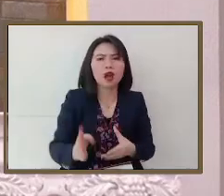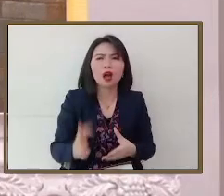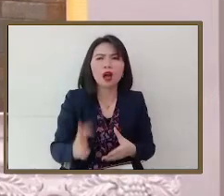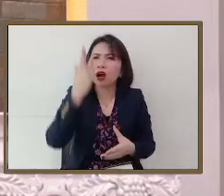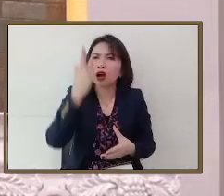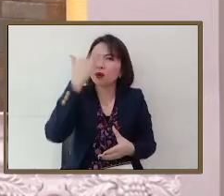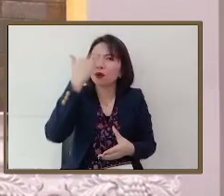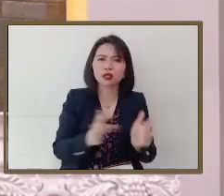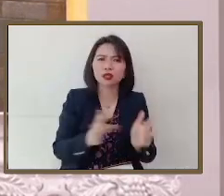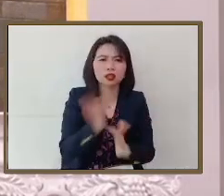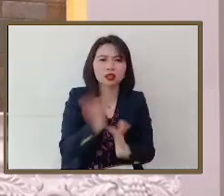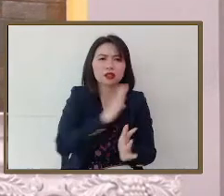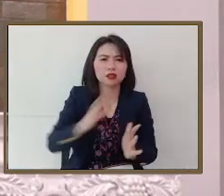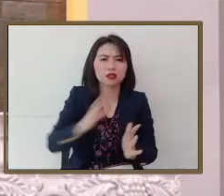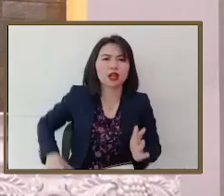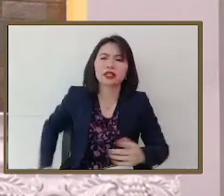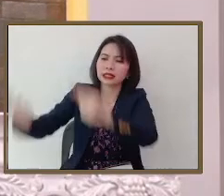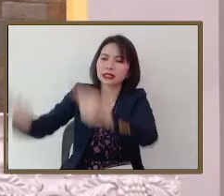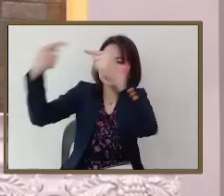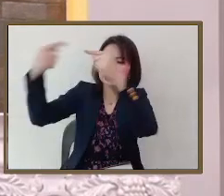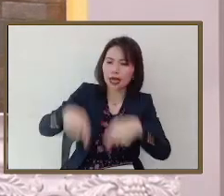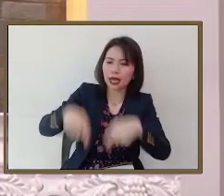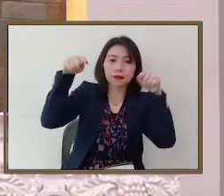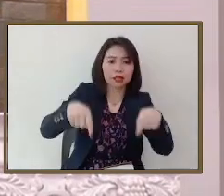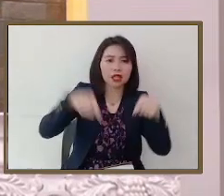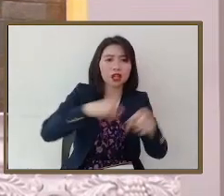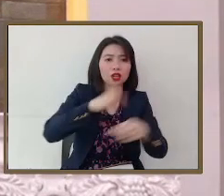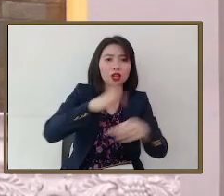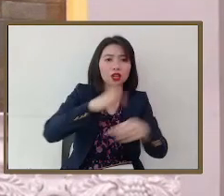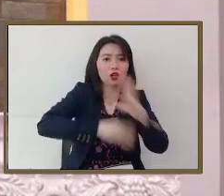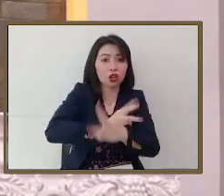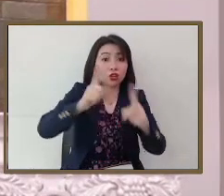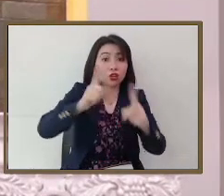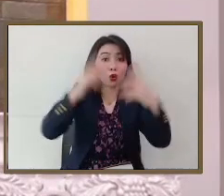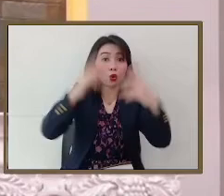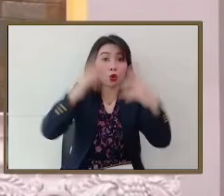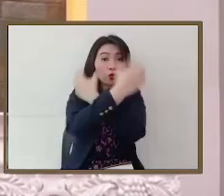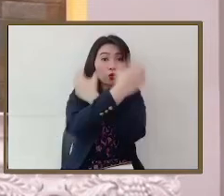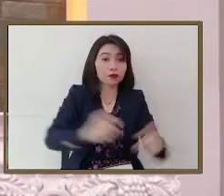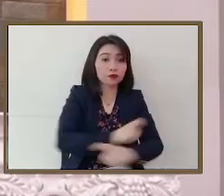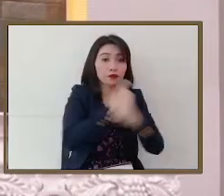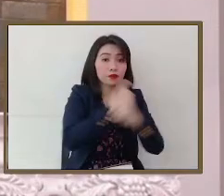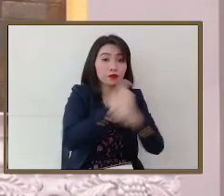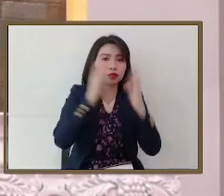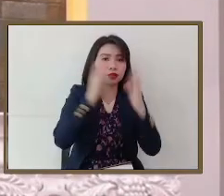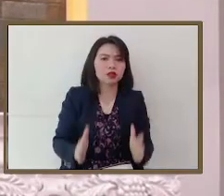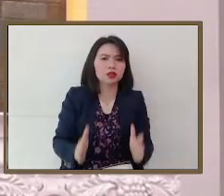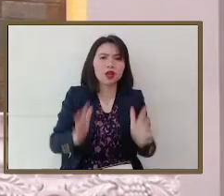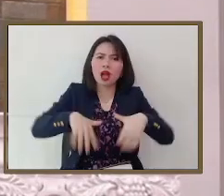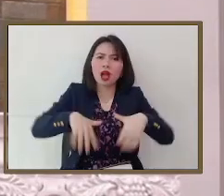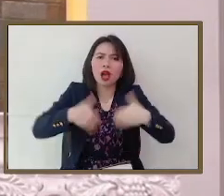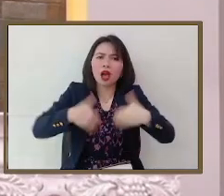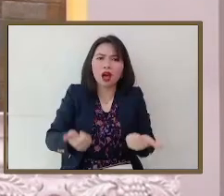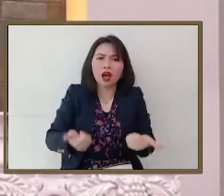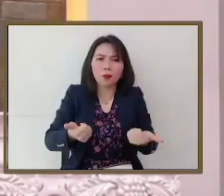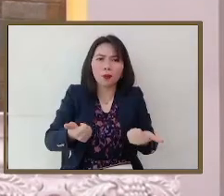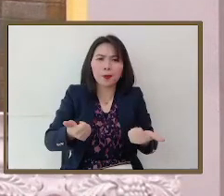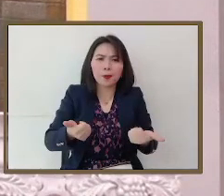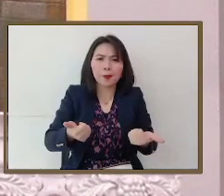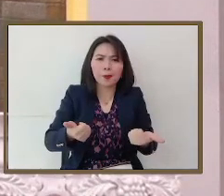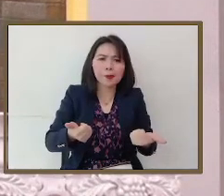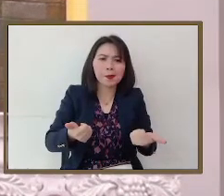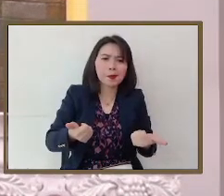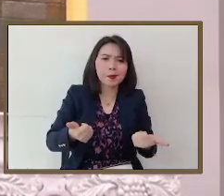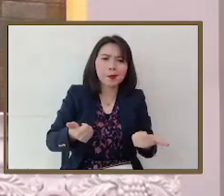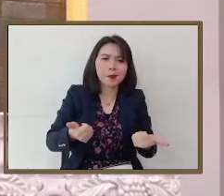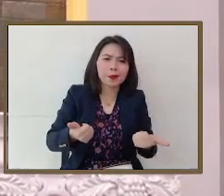Christ came to the earth? To save the sinners. Paano niya ililigtas ang paano niya ililigtas